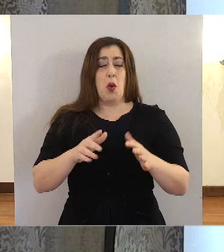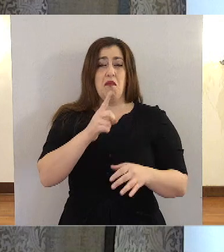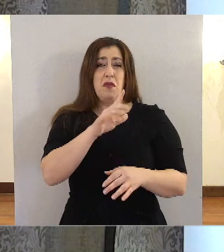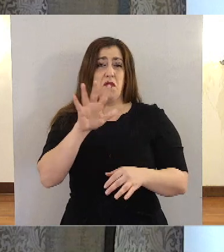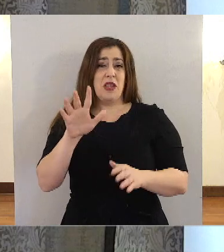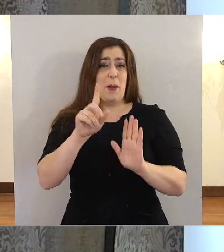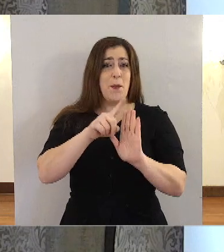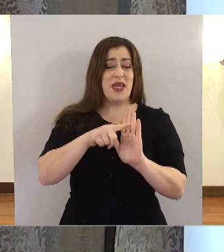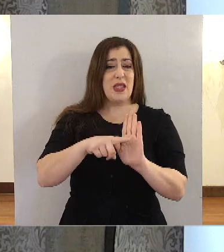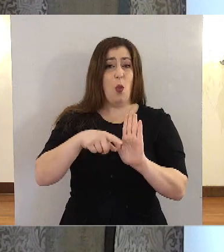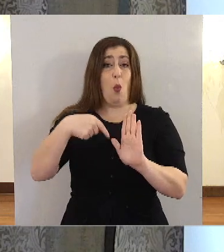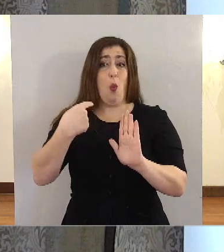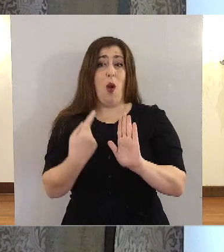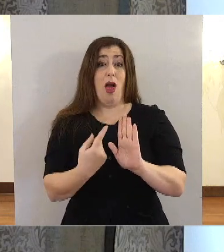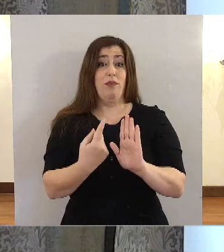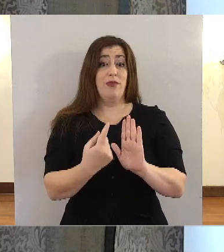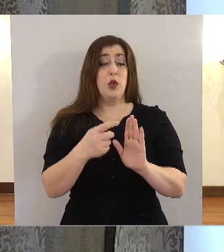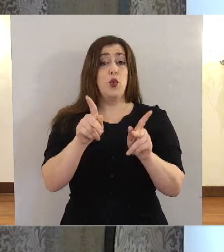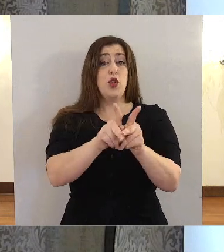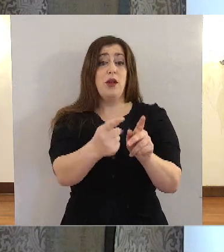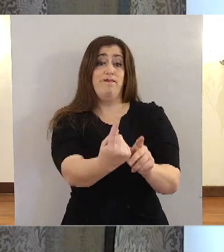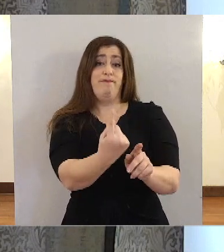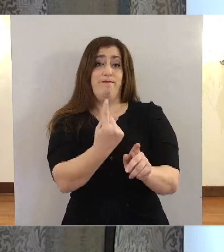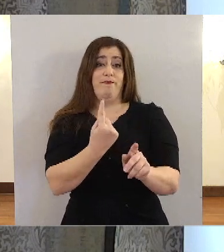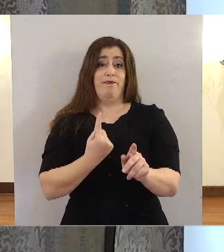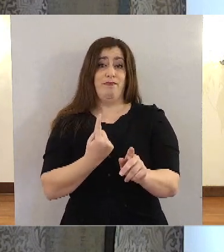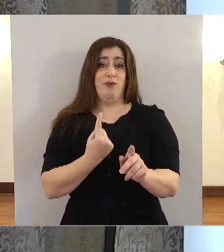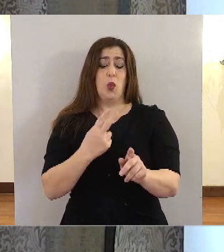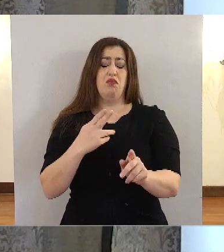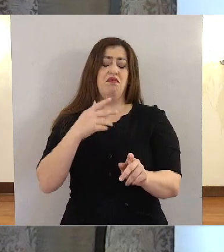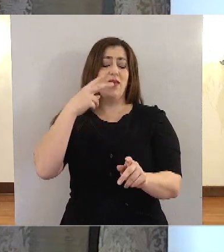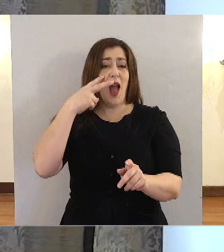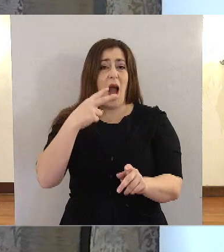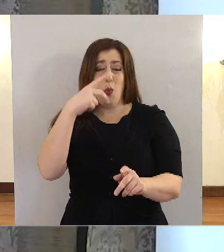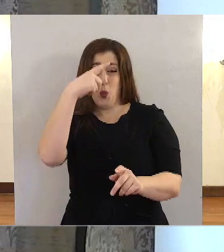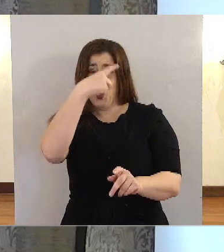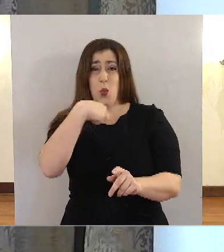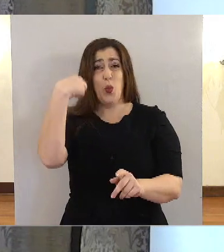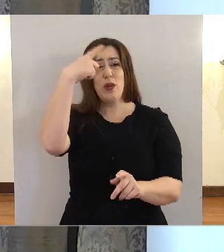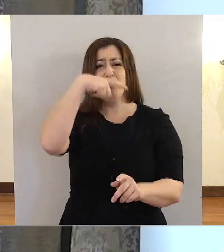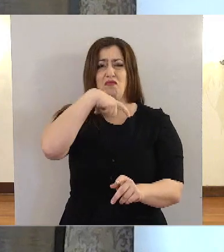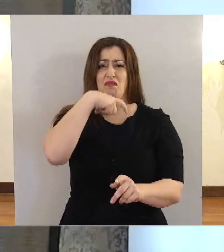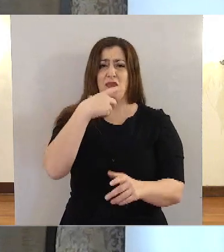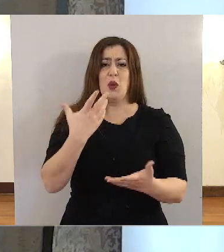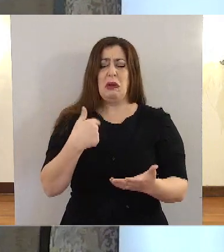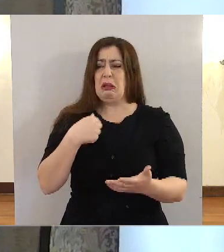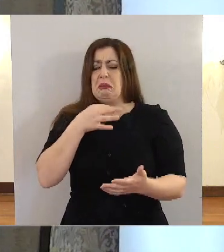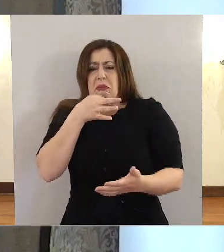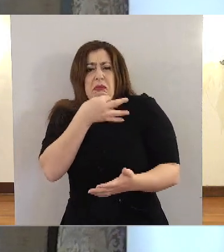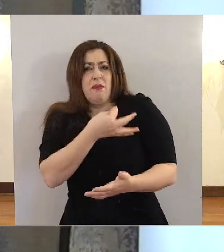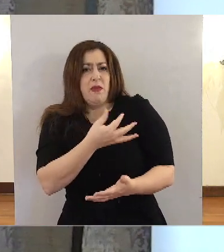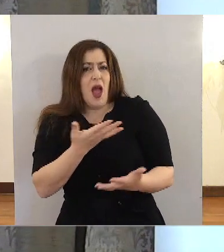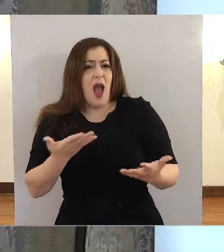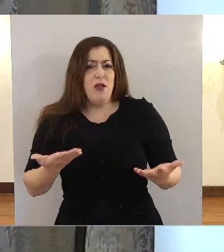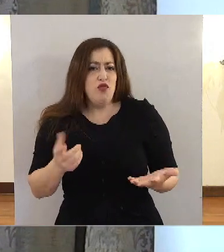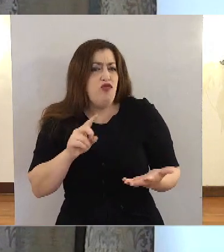or so, she came out and she looked like very disappointed. And I asked her, just candidly, so how